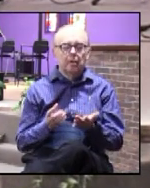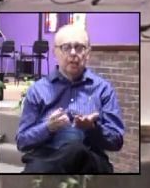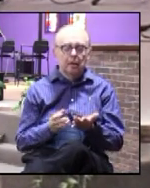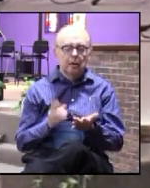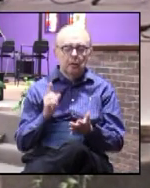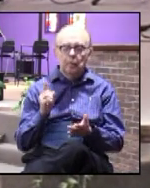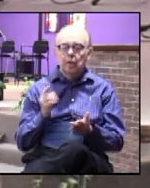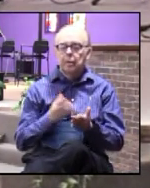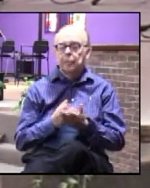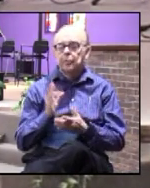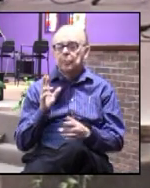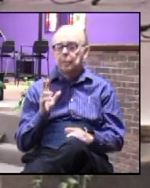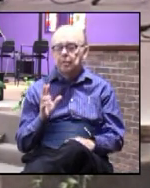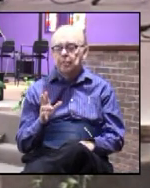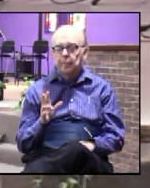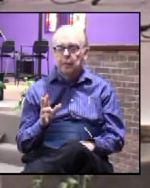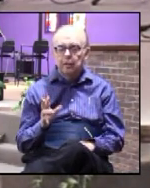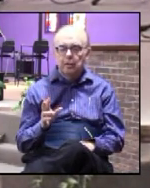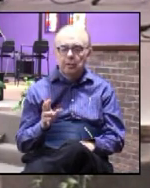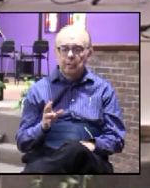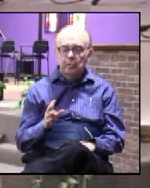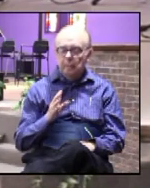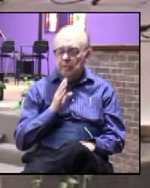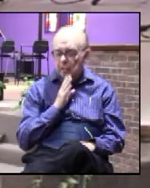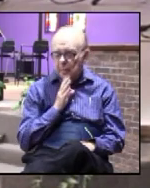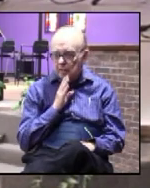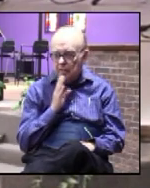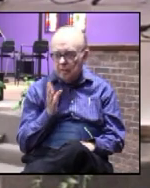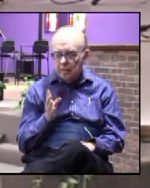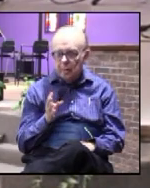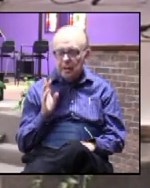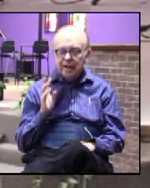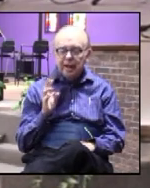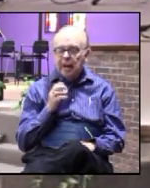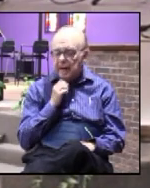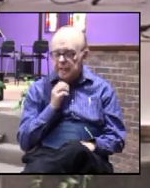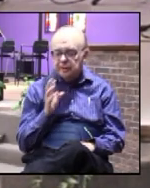1 through 3. We're talking 6 through 8.